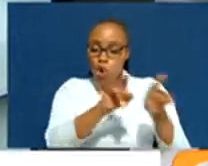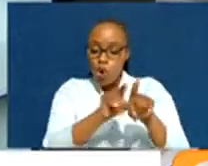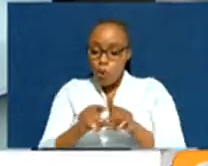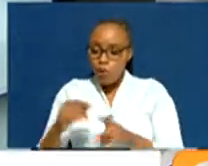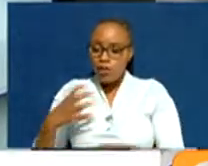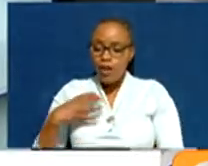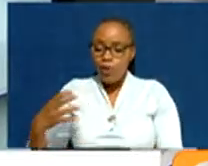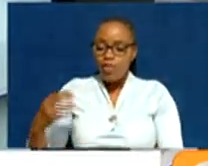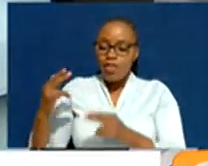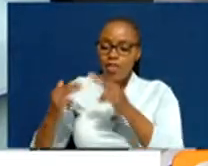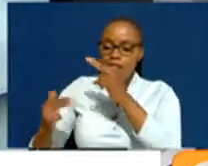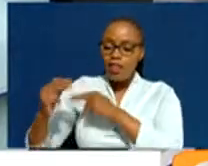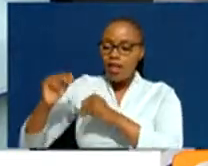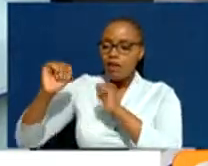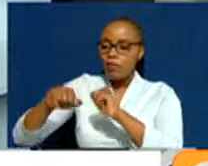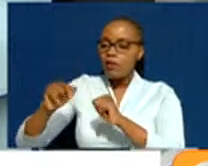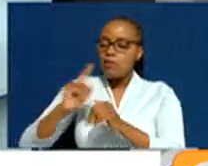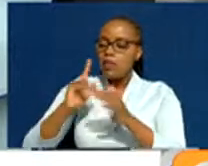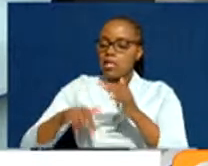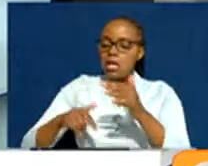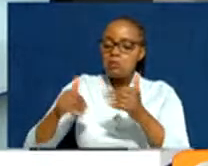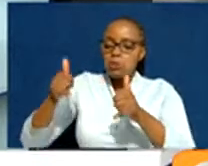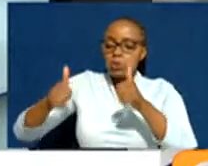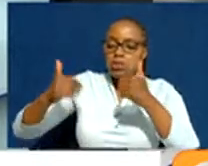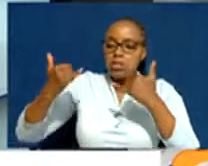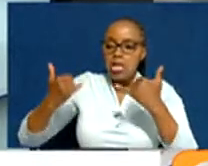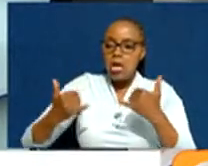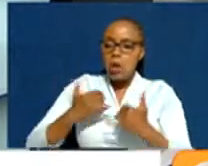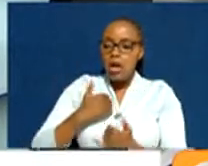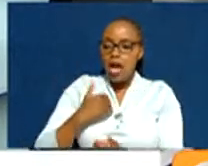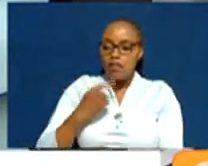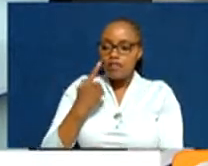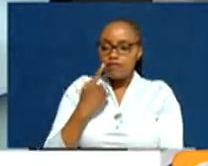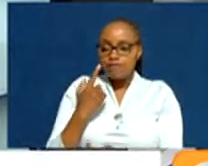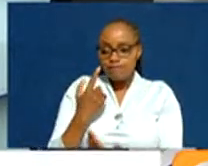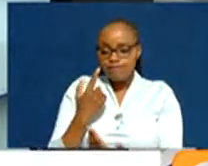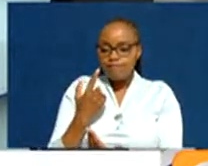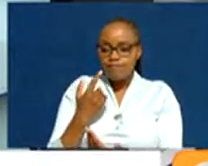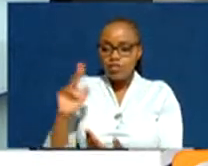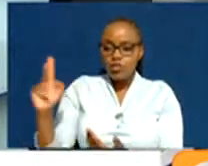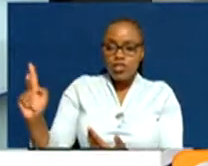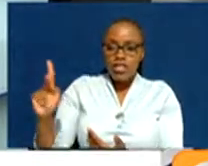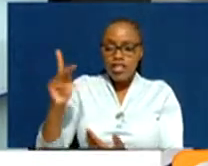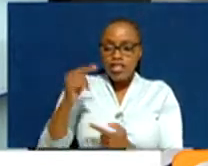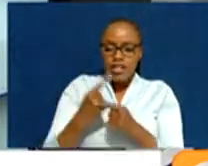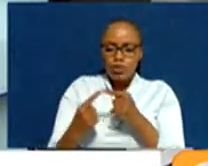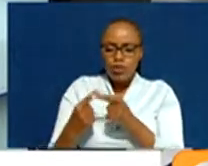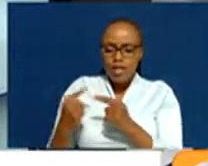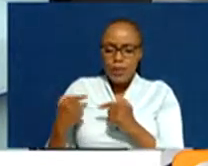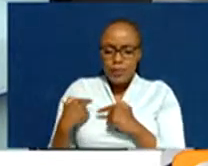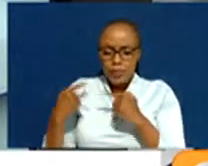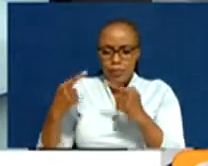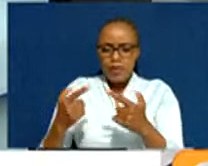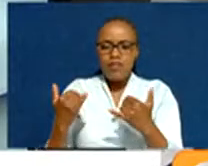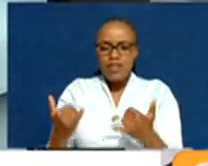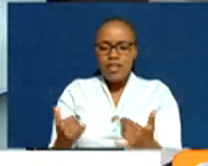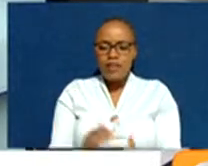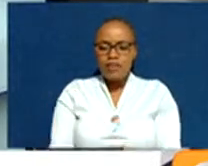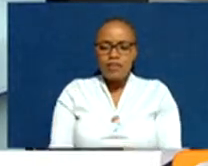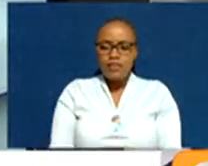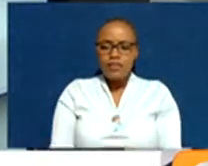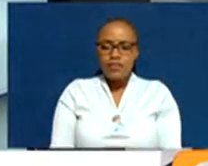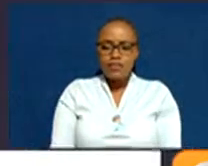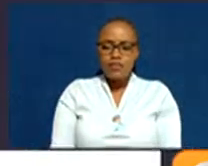legacy would you say the Queen had here, specifically to Kenya, through all those years? Yeah, thank